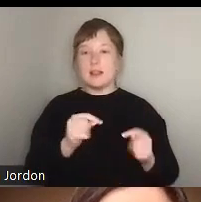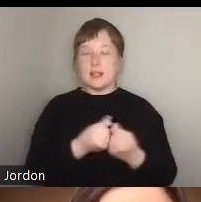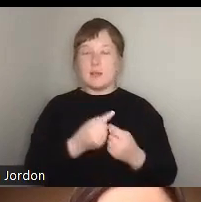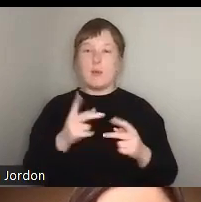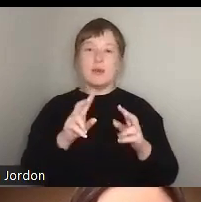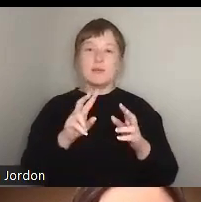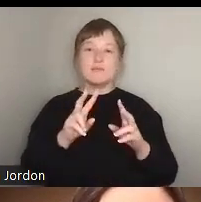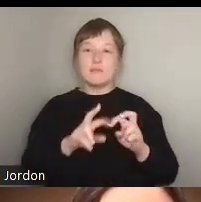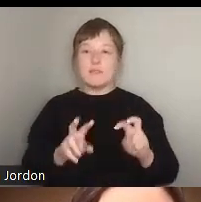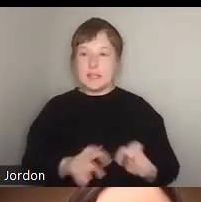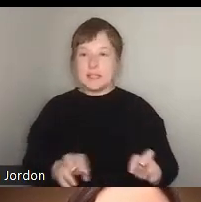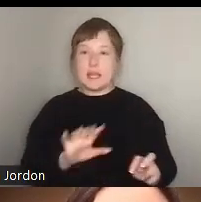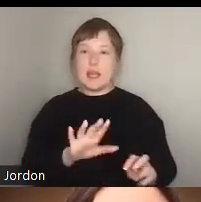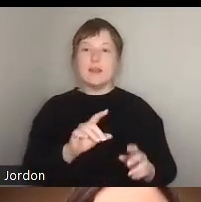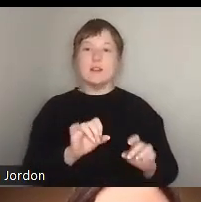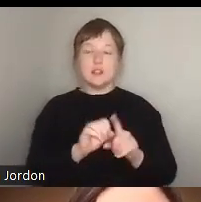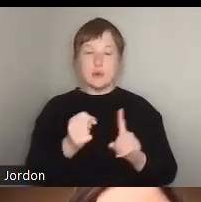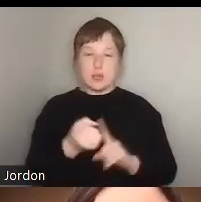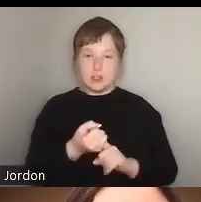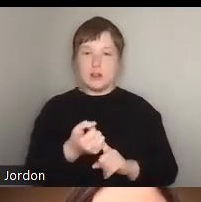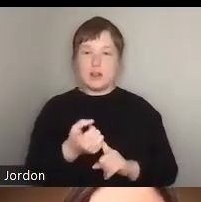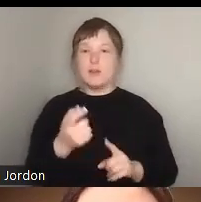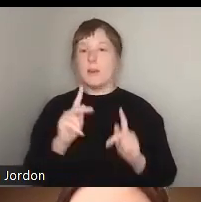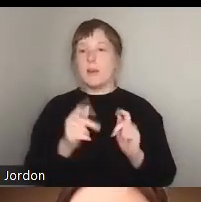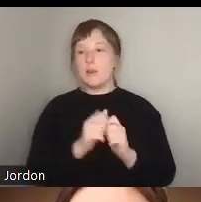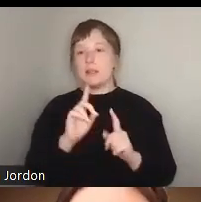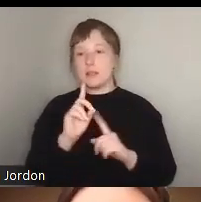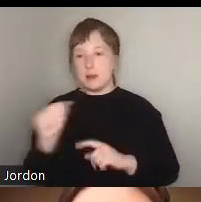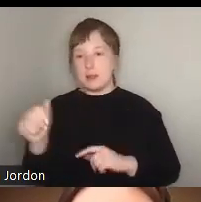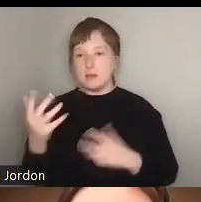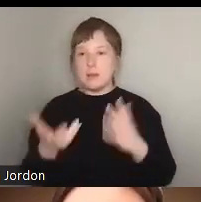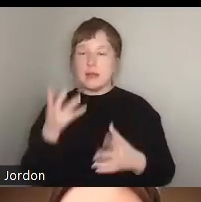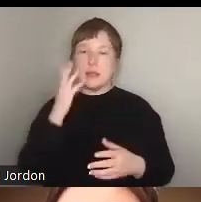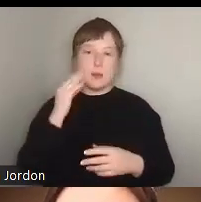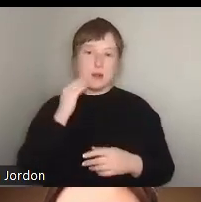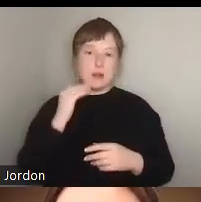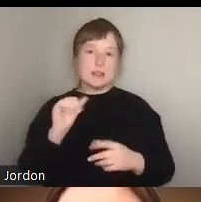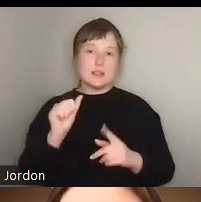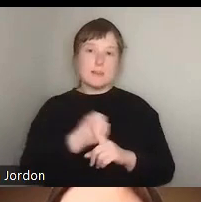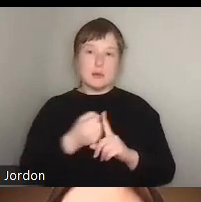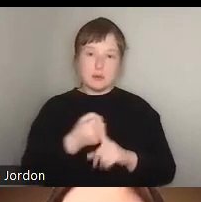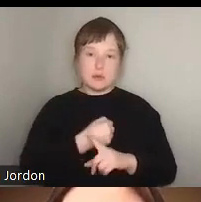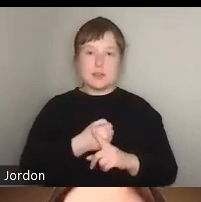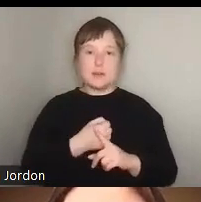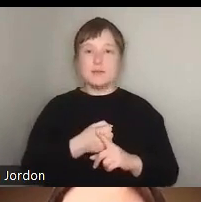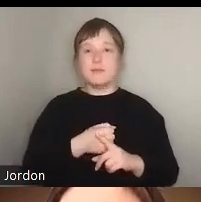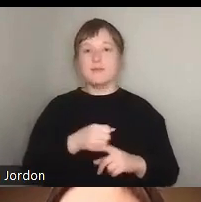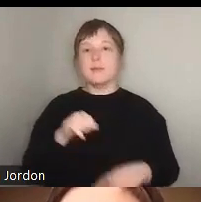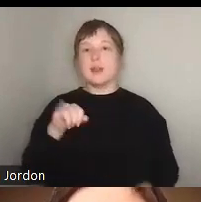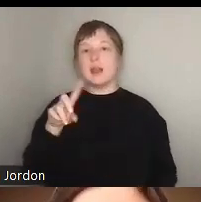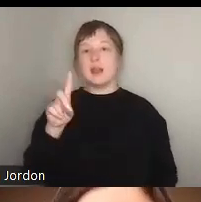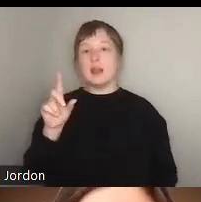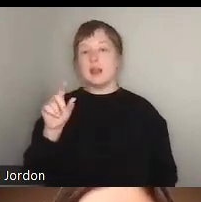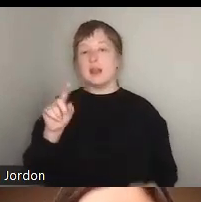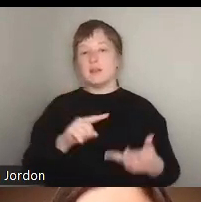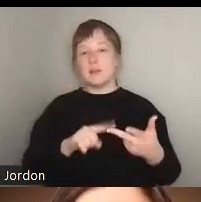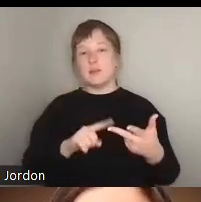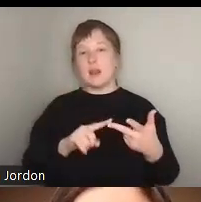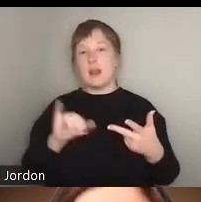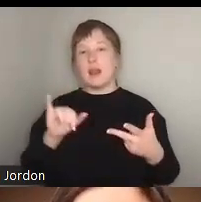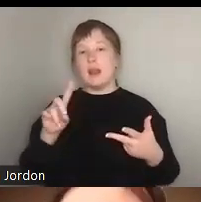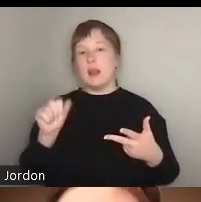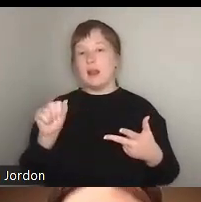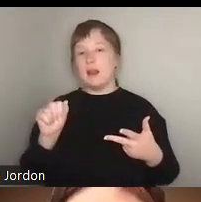investigate into situations where people with disabilities might be experiencing abuse. The Indiana Coalition Against Domestic